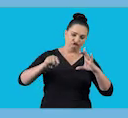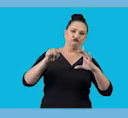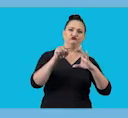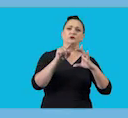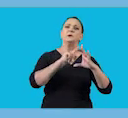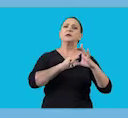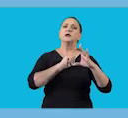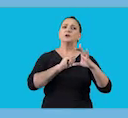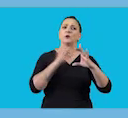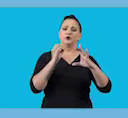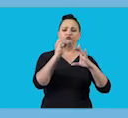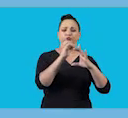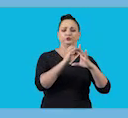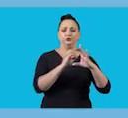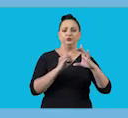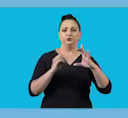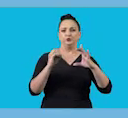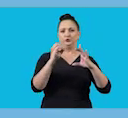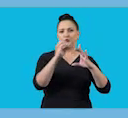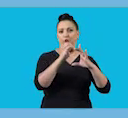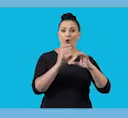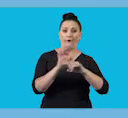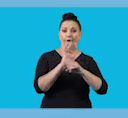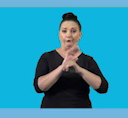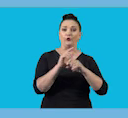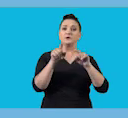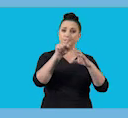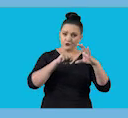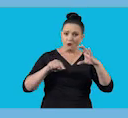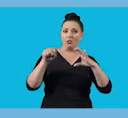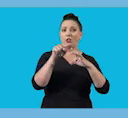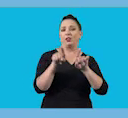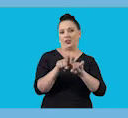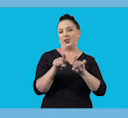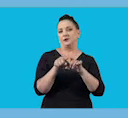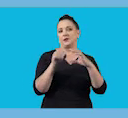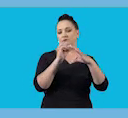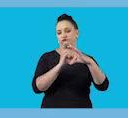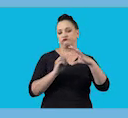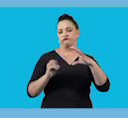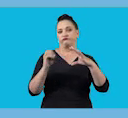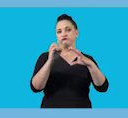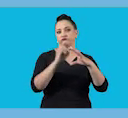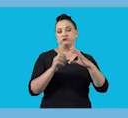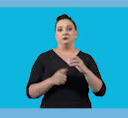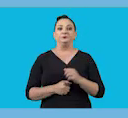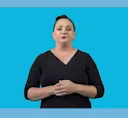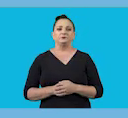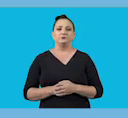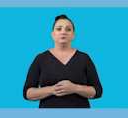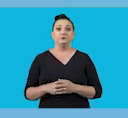our container is a circle, the particles that are within that container, they are going to be also arranged in a circular